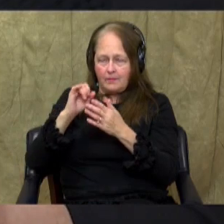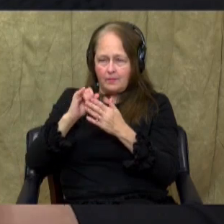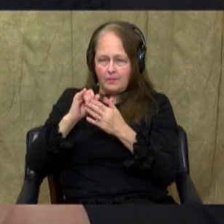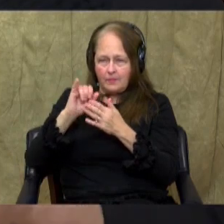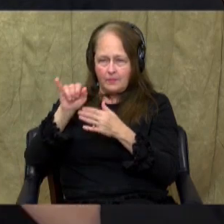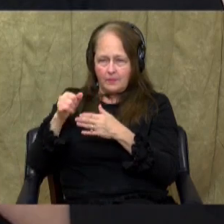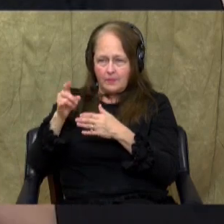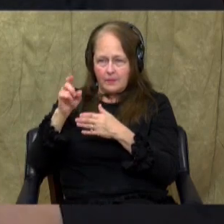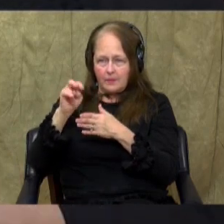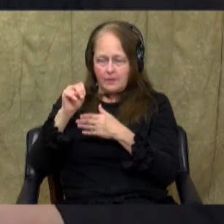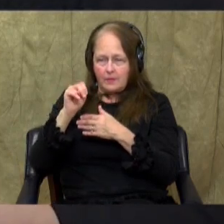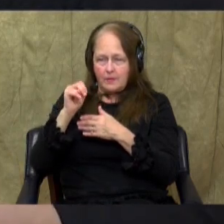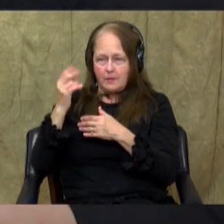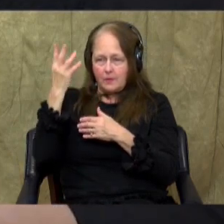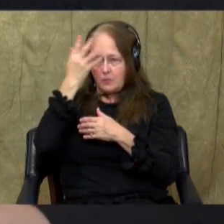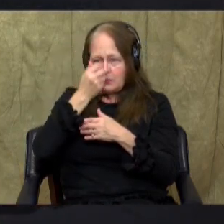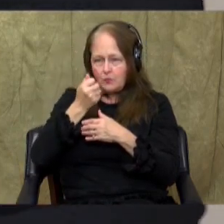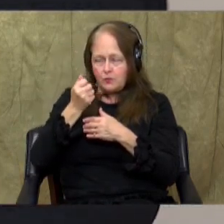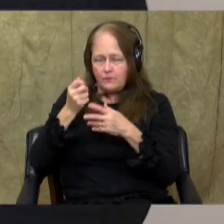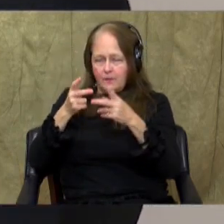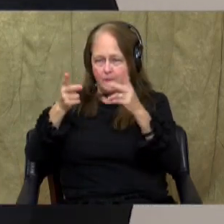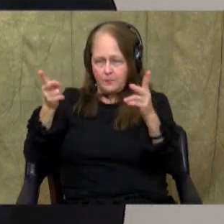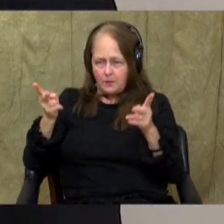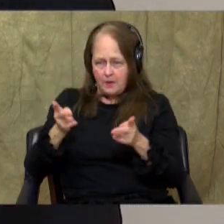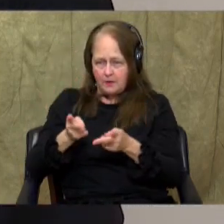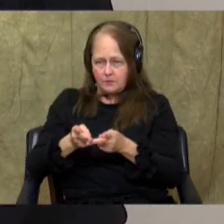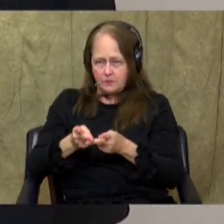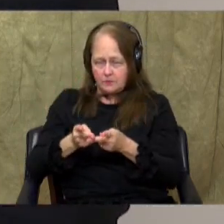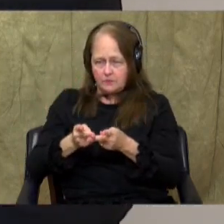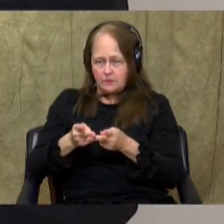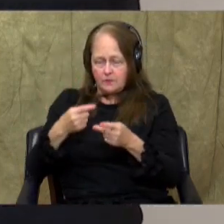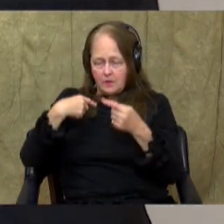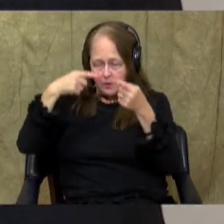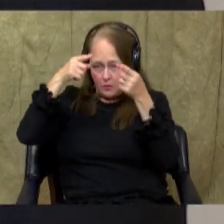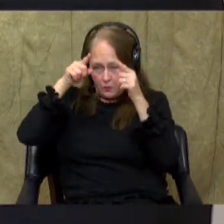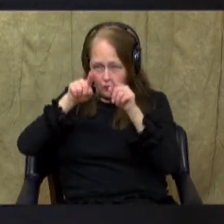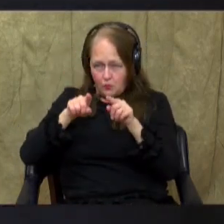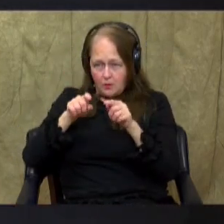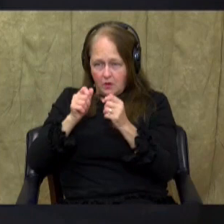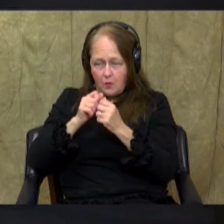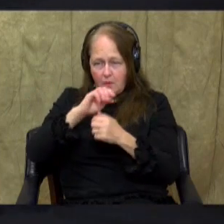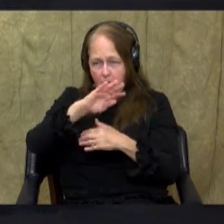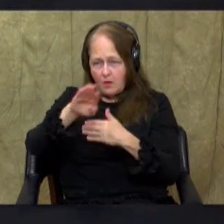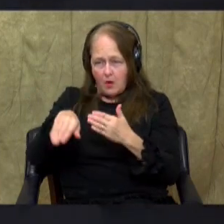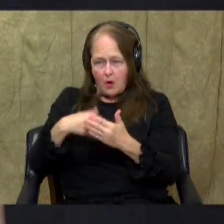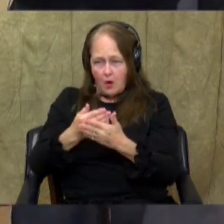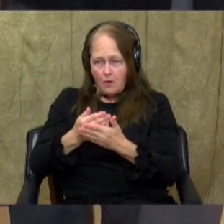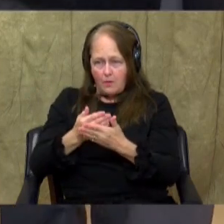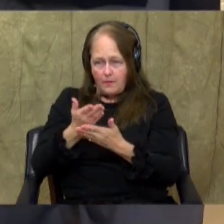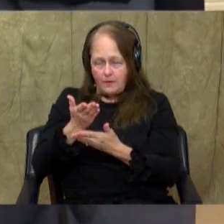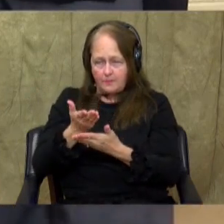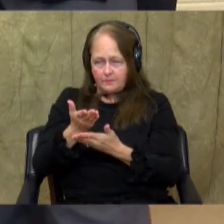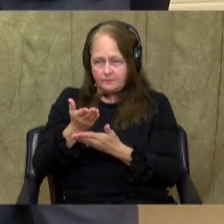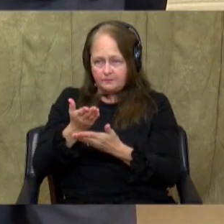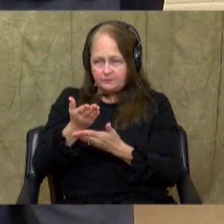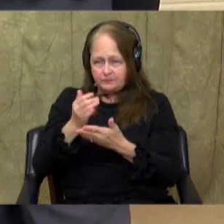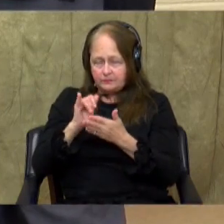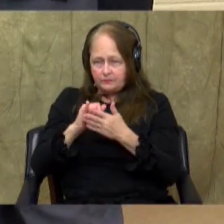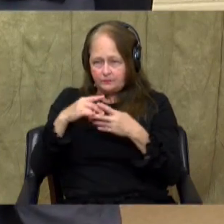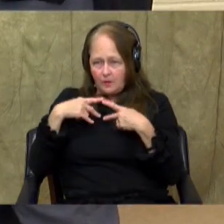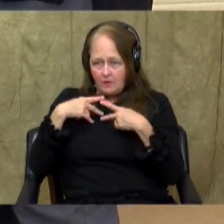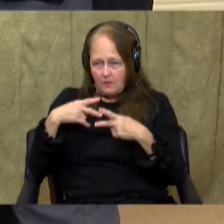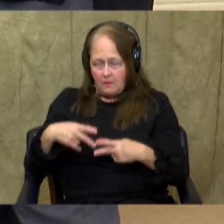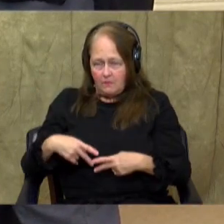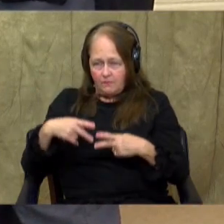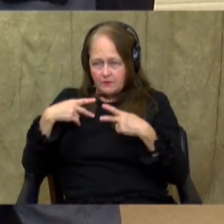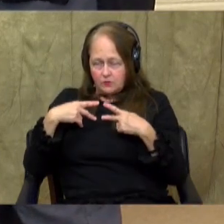with Jaden says it is a beautiful place. So I agree with all of that. Let's take a look at the physical map